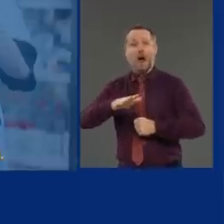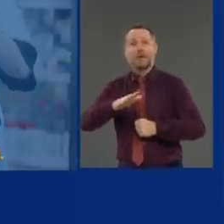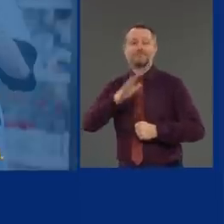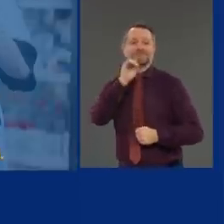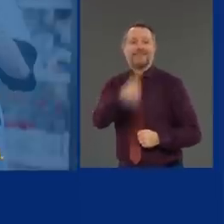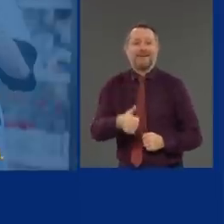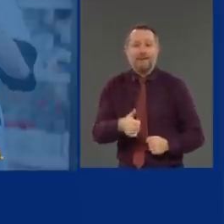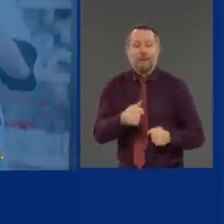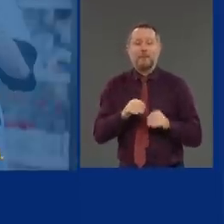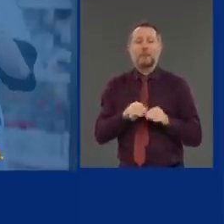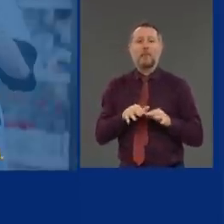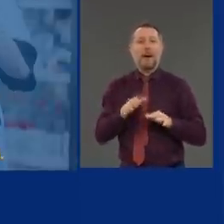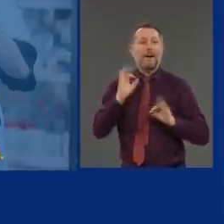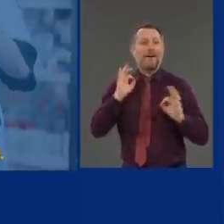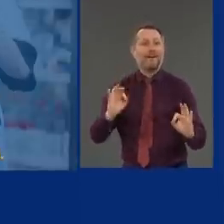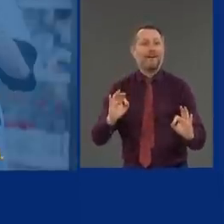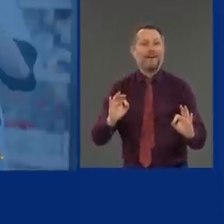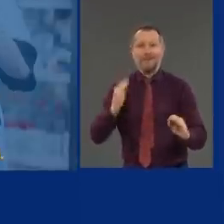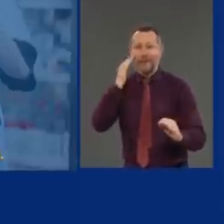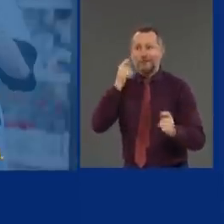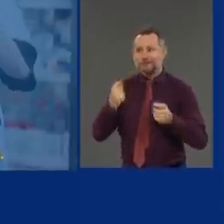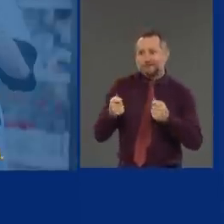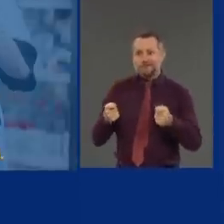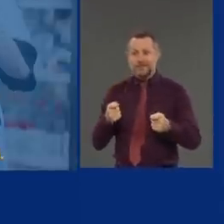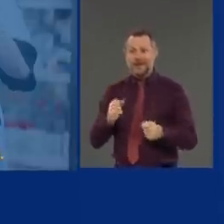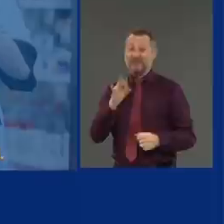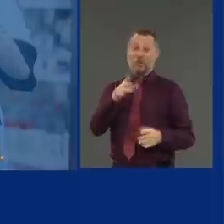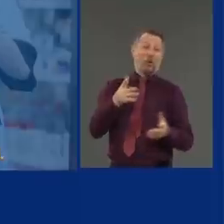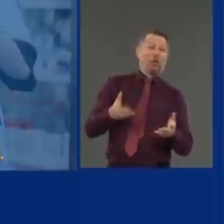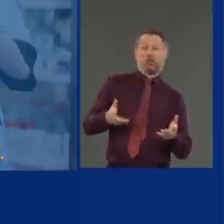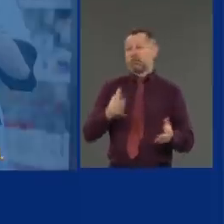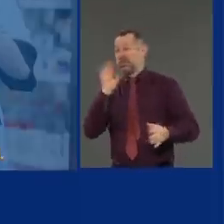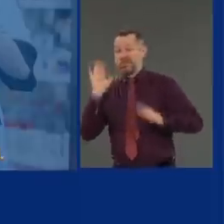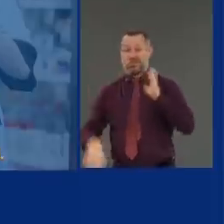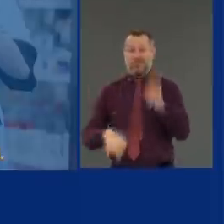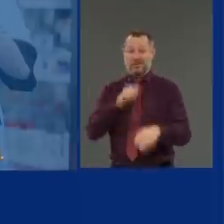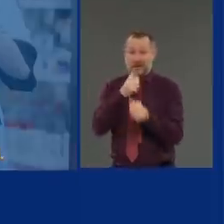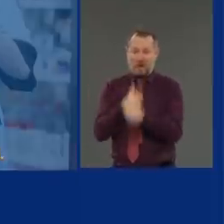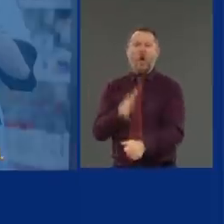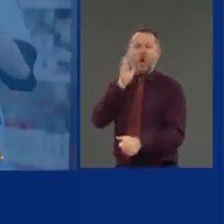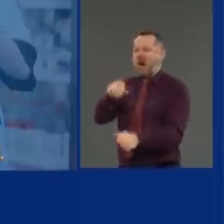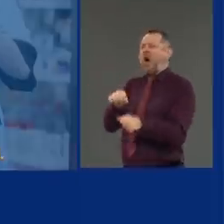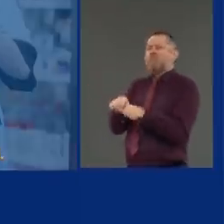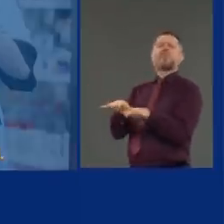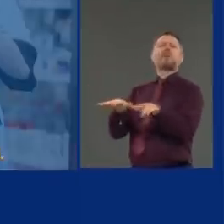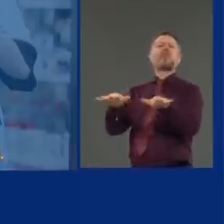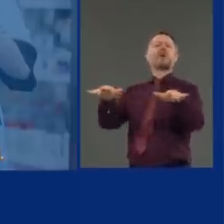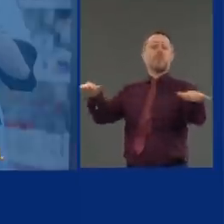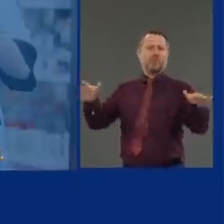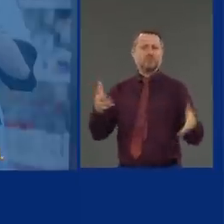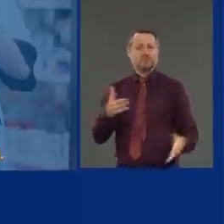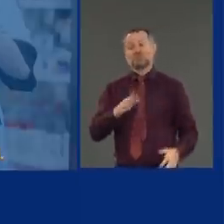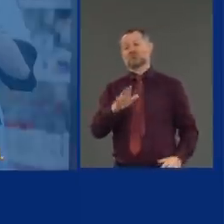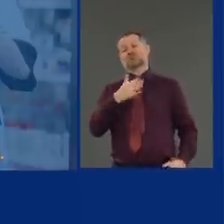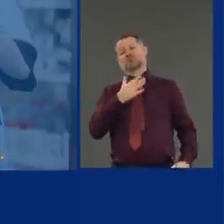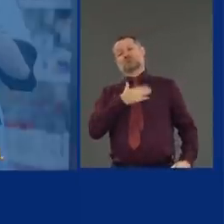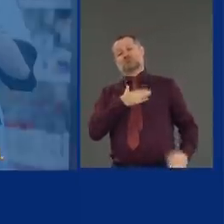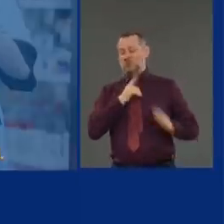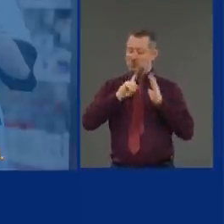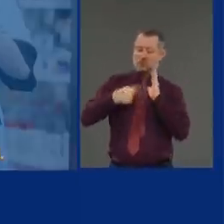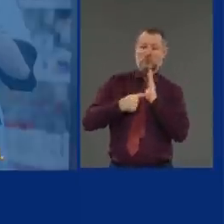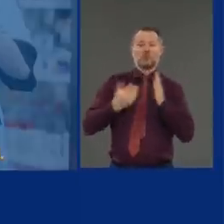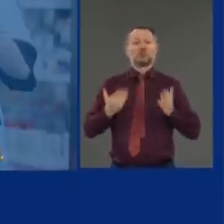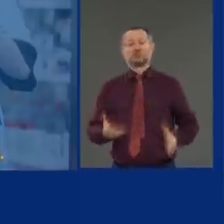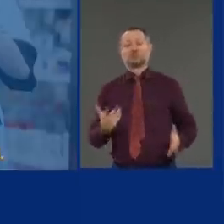in the viral spread. My role has been to inform people, to educate people,